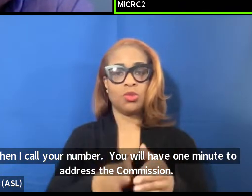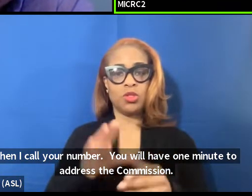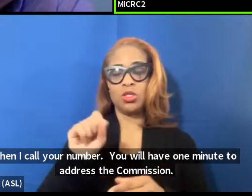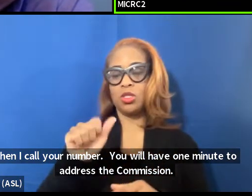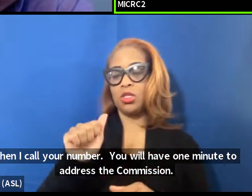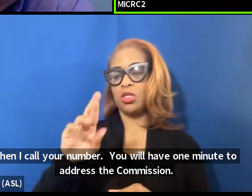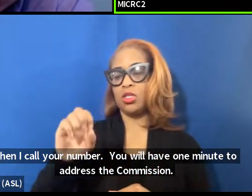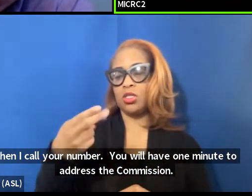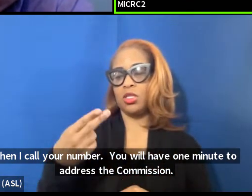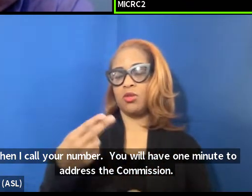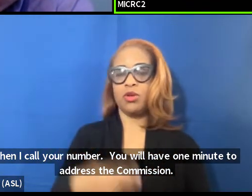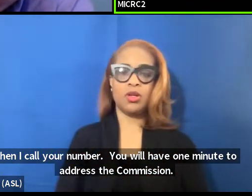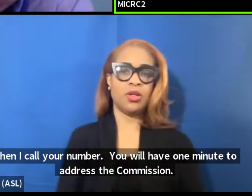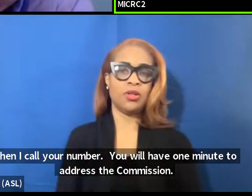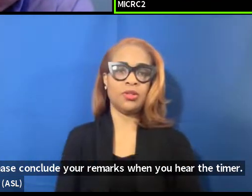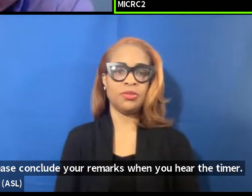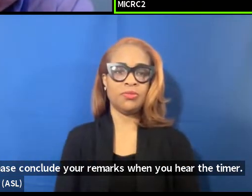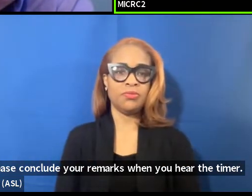howard